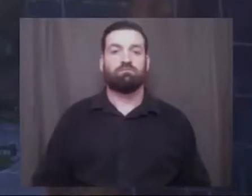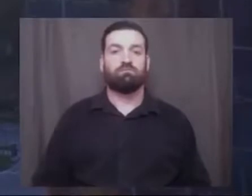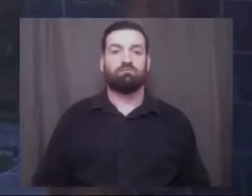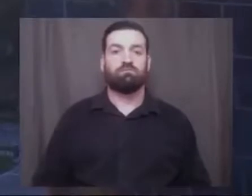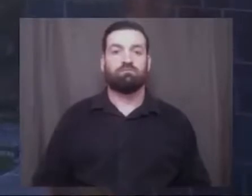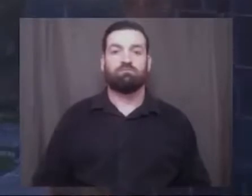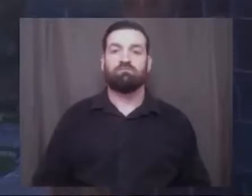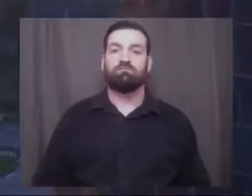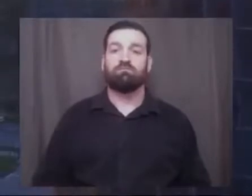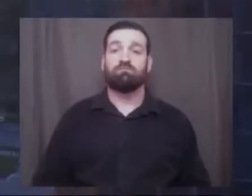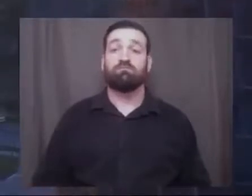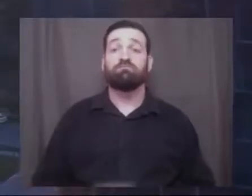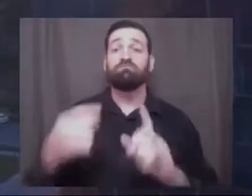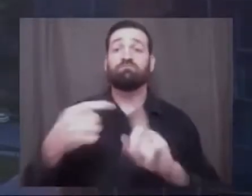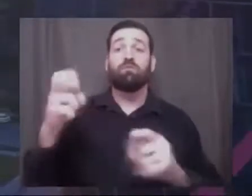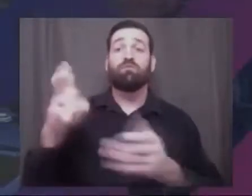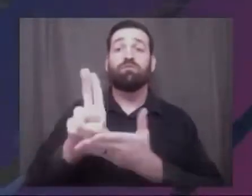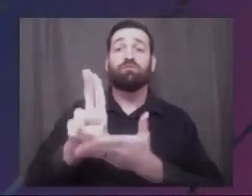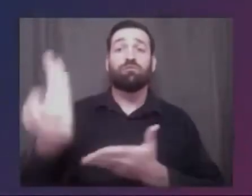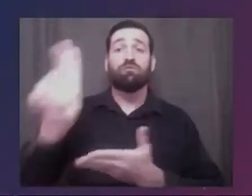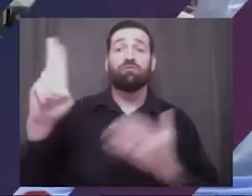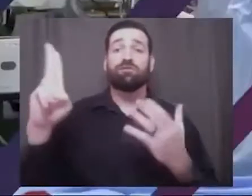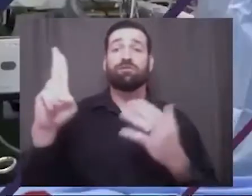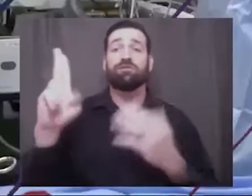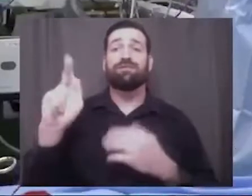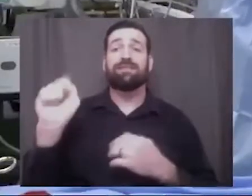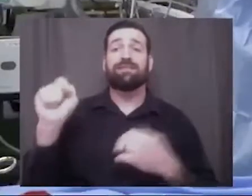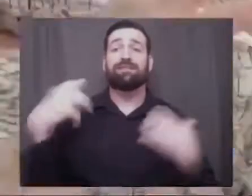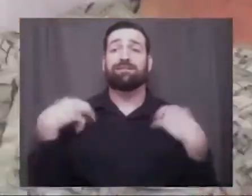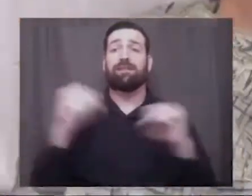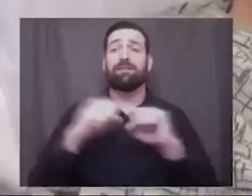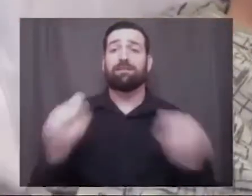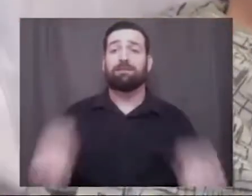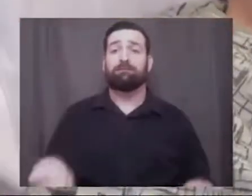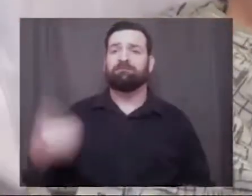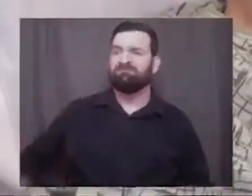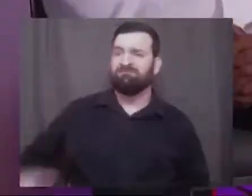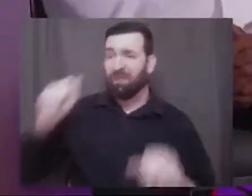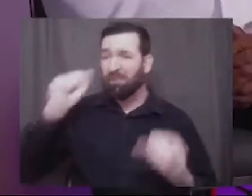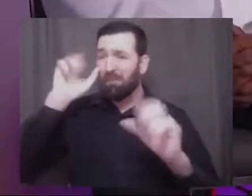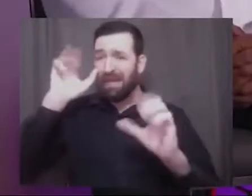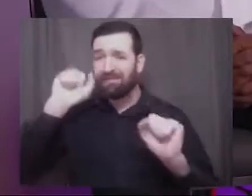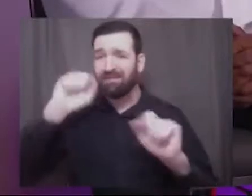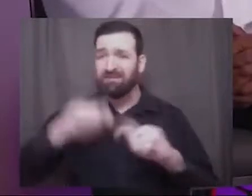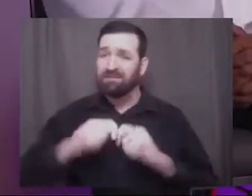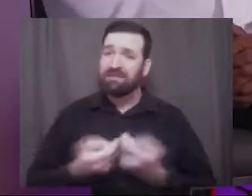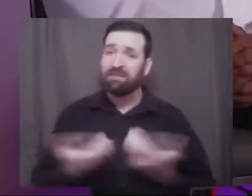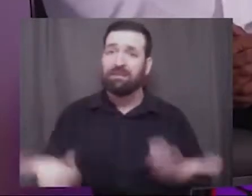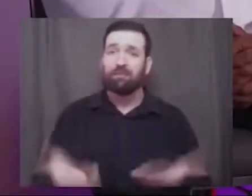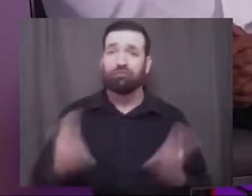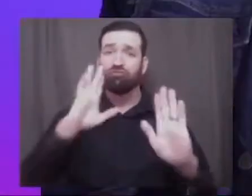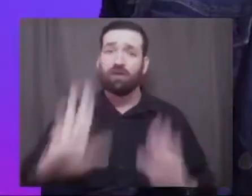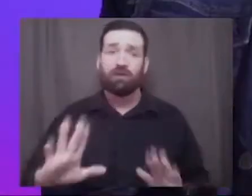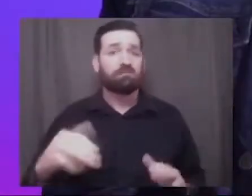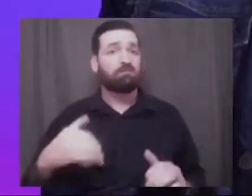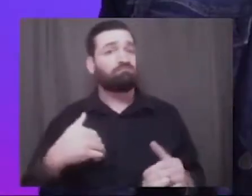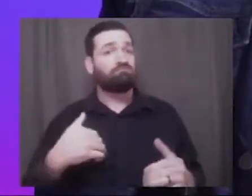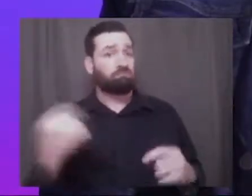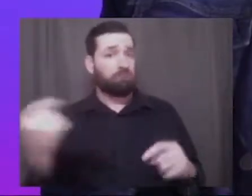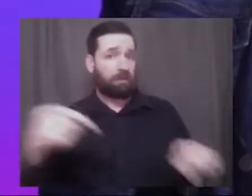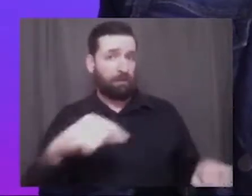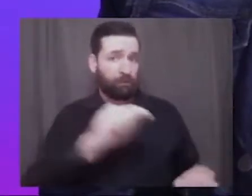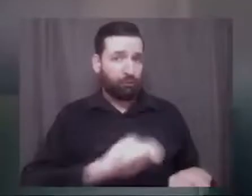From the University of Kansas Health System. I am amazed. The team here is great. I came on a Tuesday, and then by Saturday